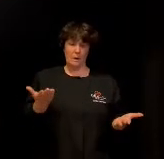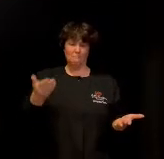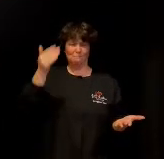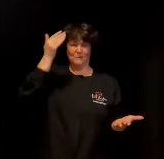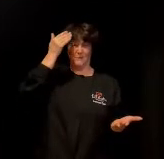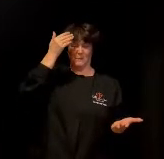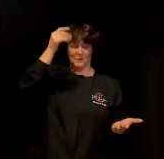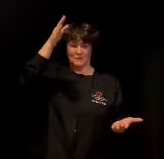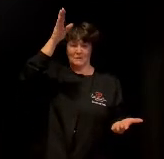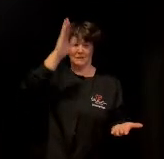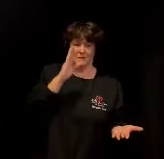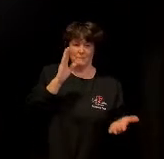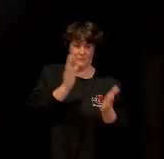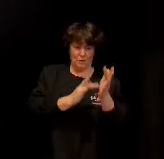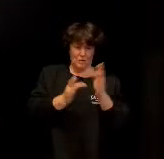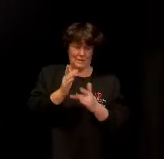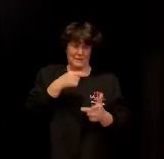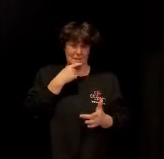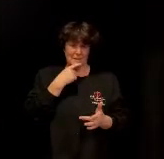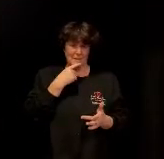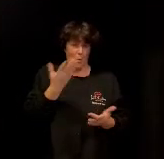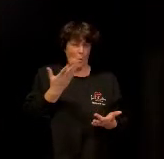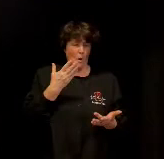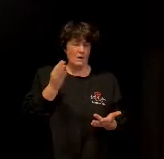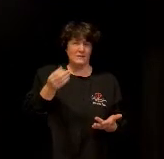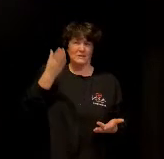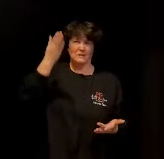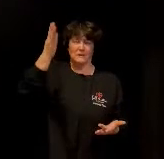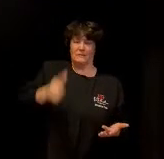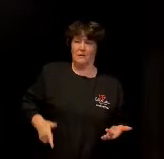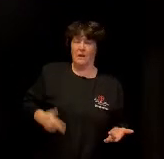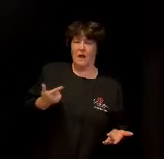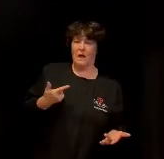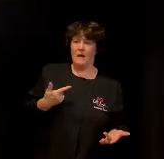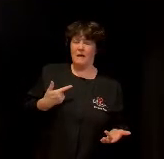Jesus said that. He said, what is eternal life? We have to ask that question.